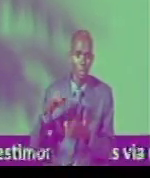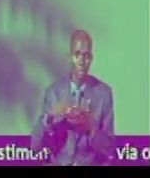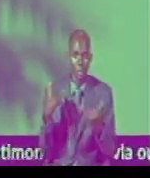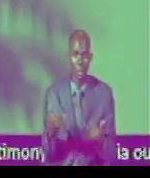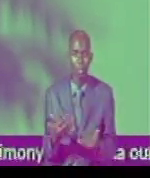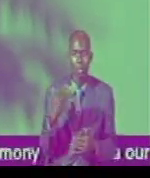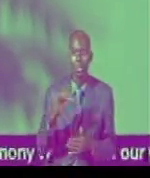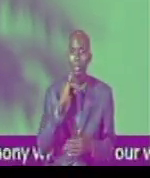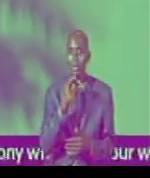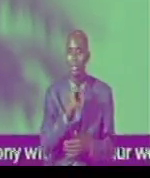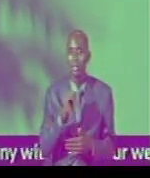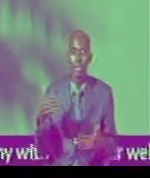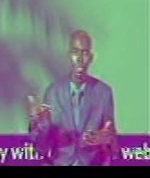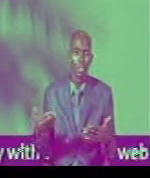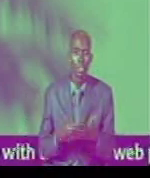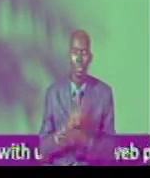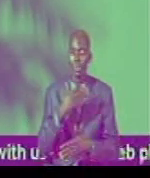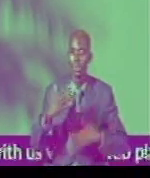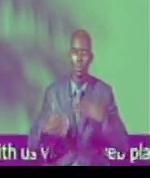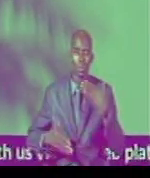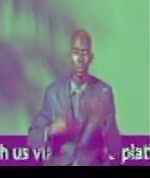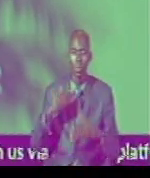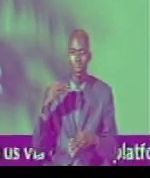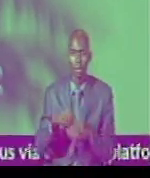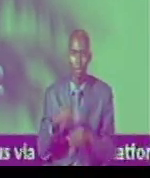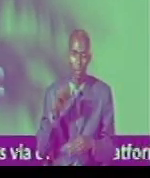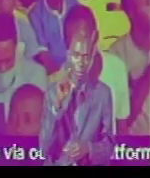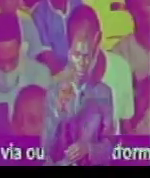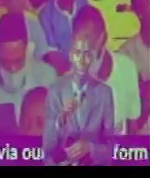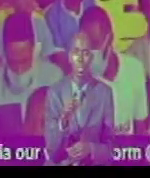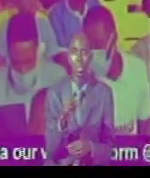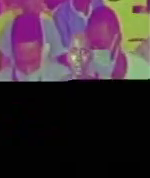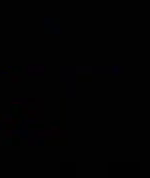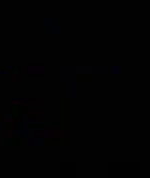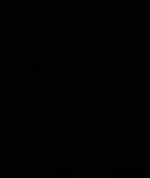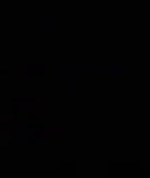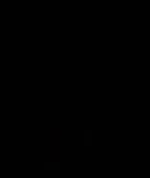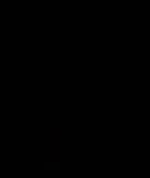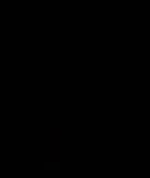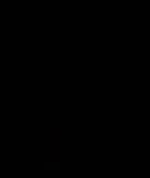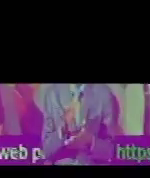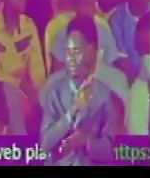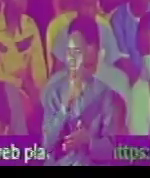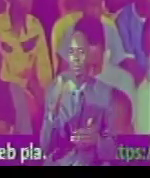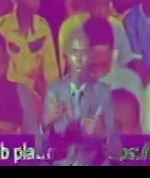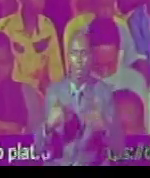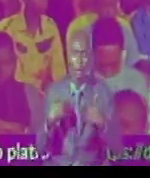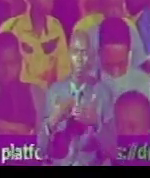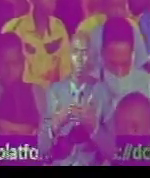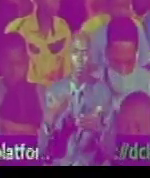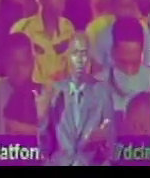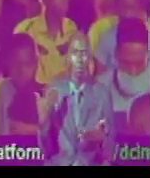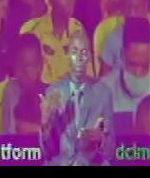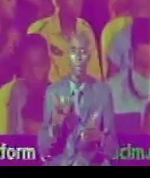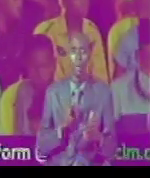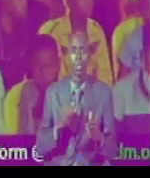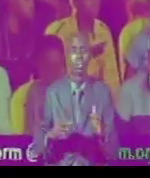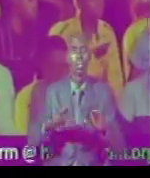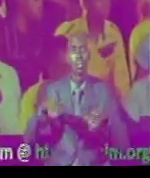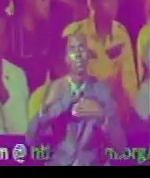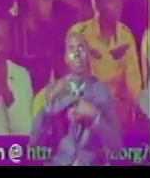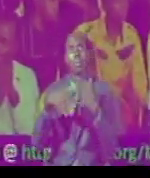joy that I received that I have not have before. So I return all glory to